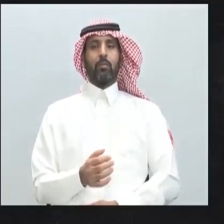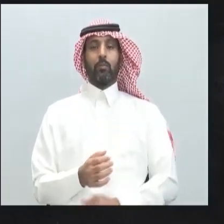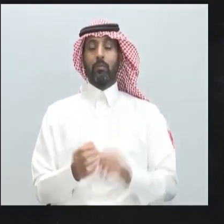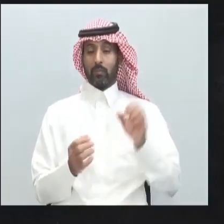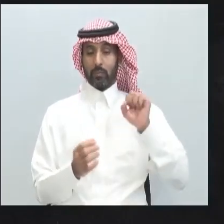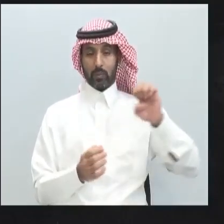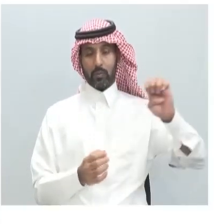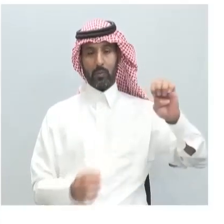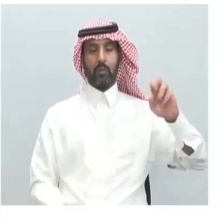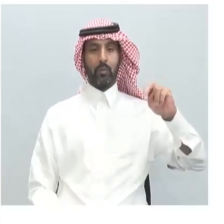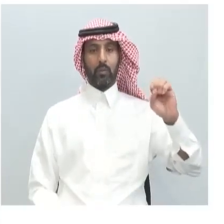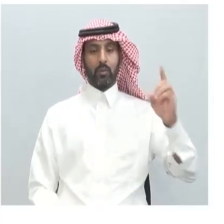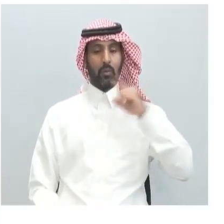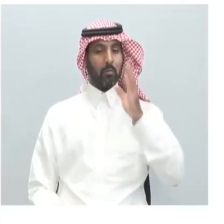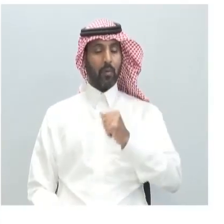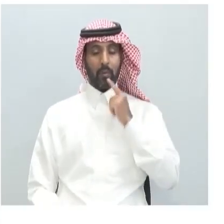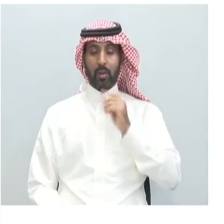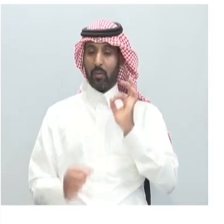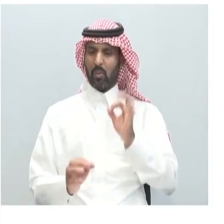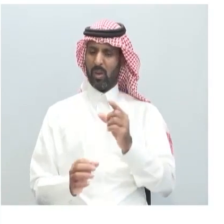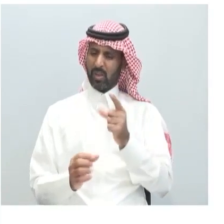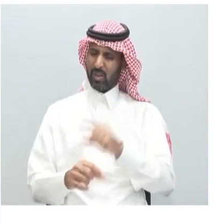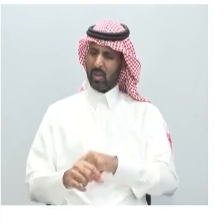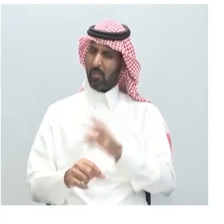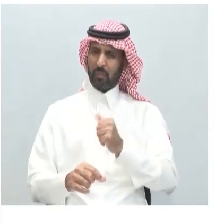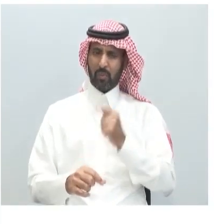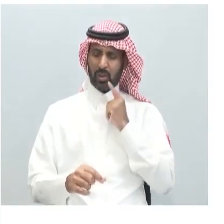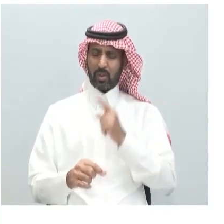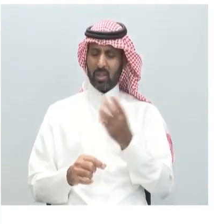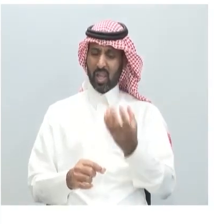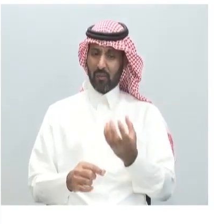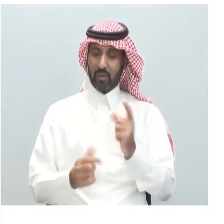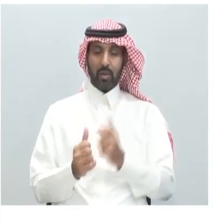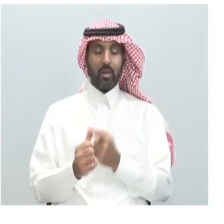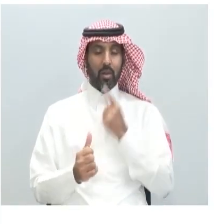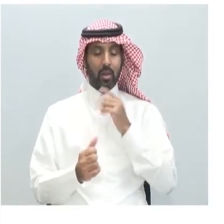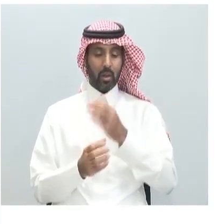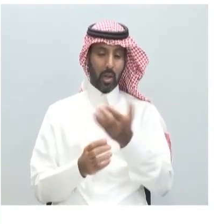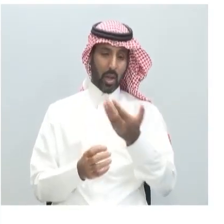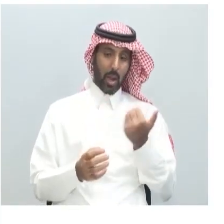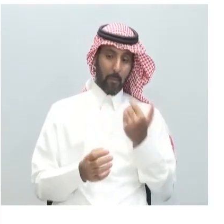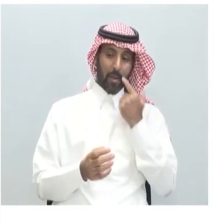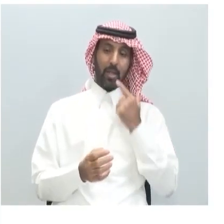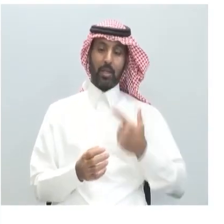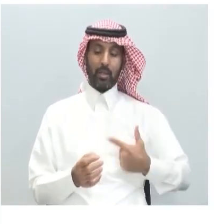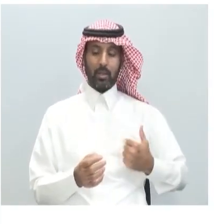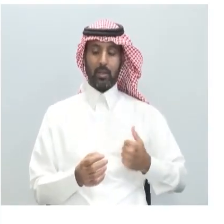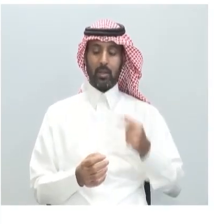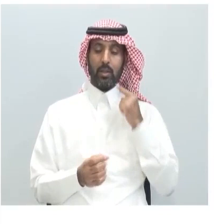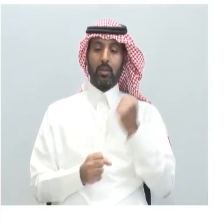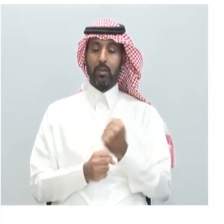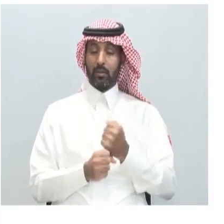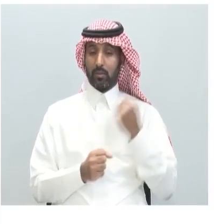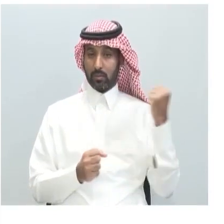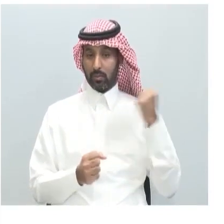Very good. We say we don't have enough time before the noun here. We don't have enough time to do